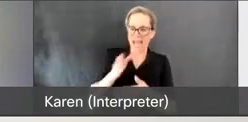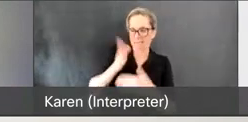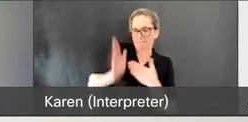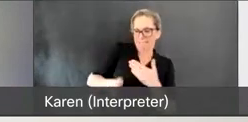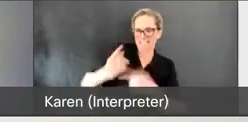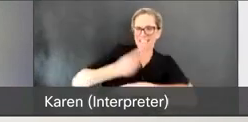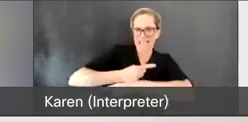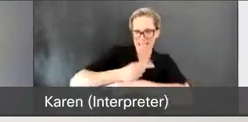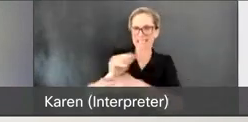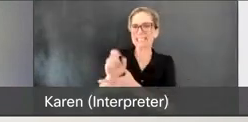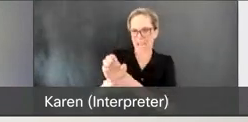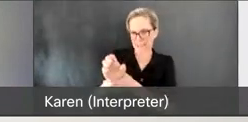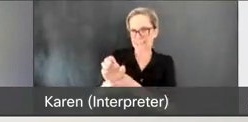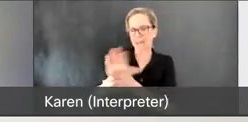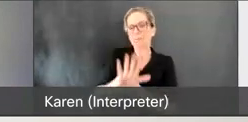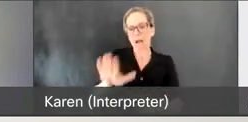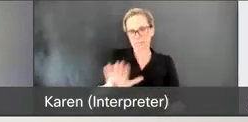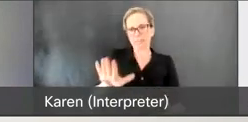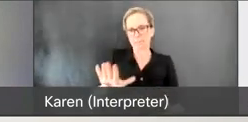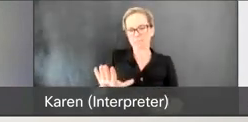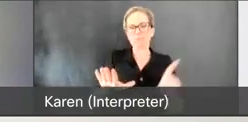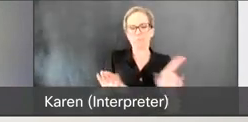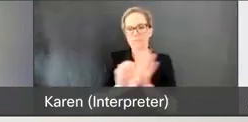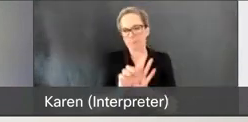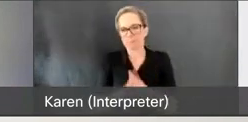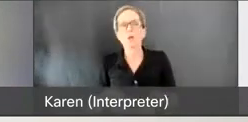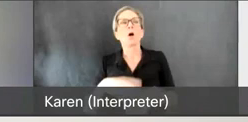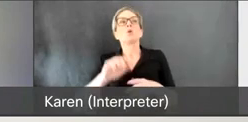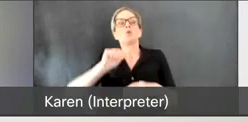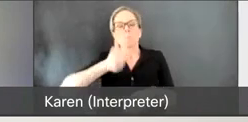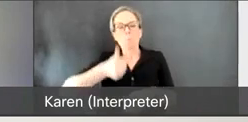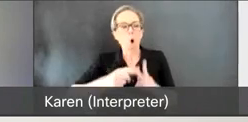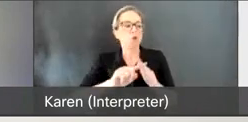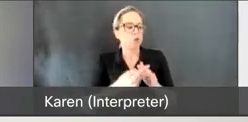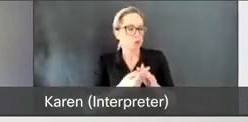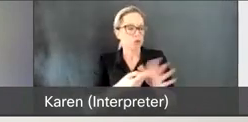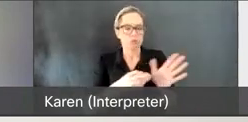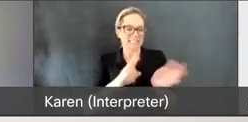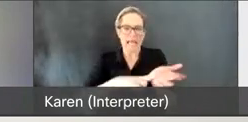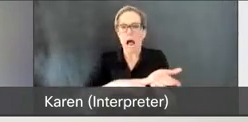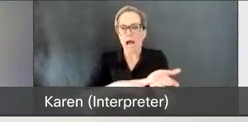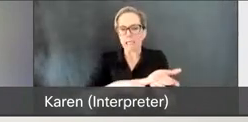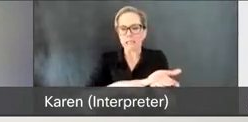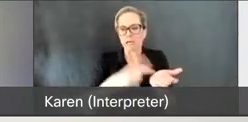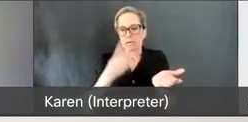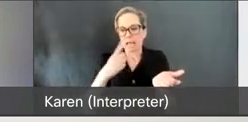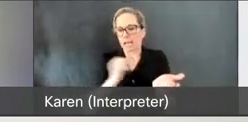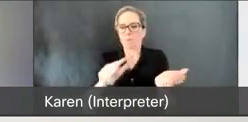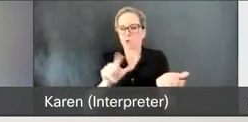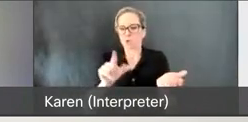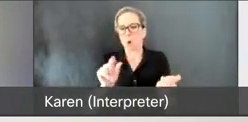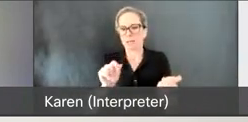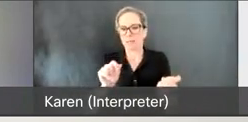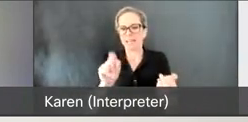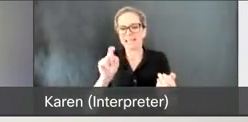you're signing a contract tomorrow, April 20th, you need to know about when they're going